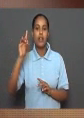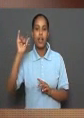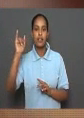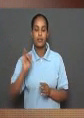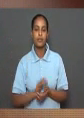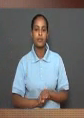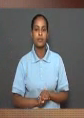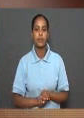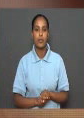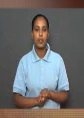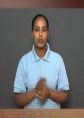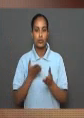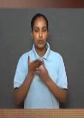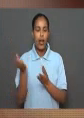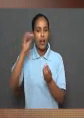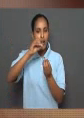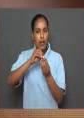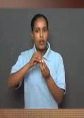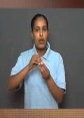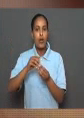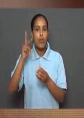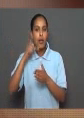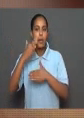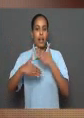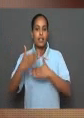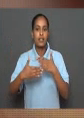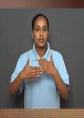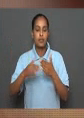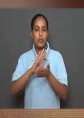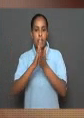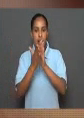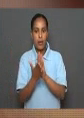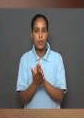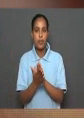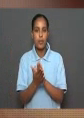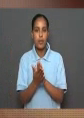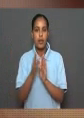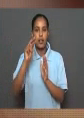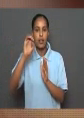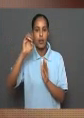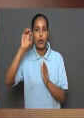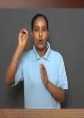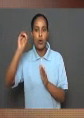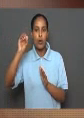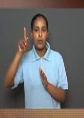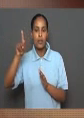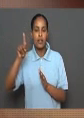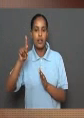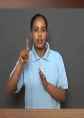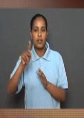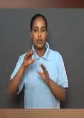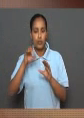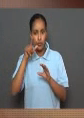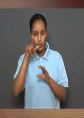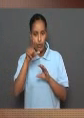2-chloro-1,3-butadiene. Through addition polymerization, it becomes neoprene. Does